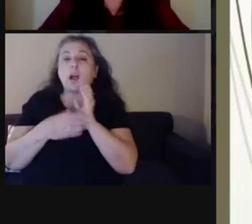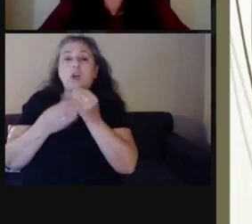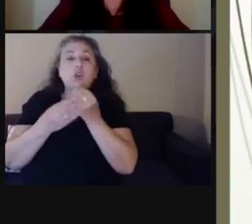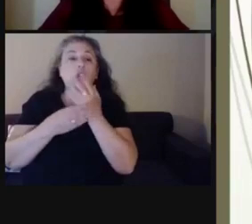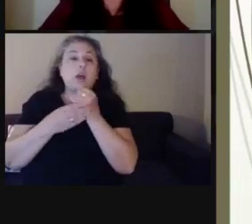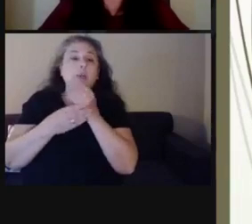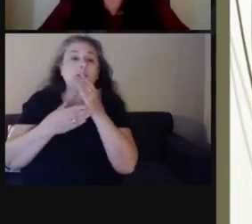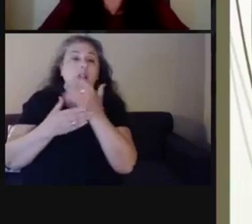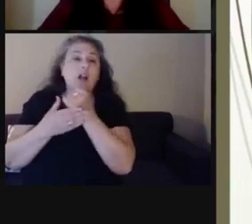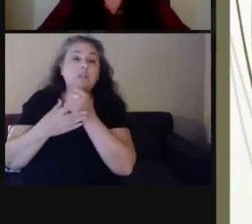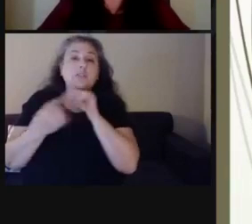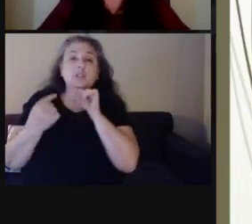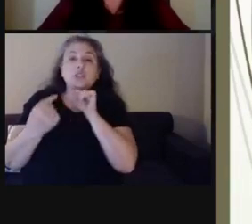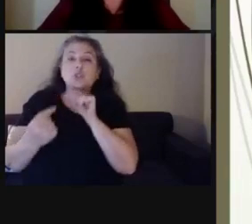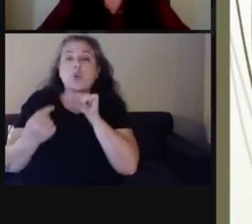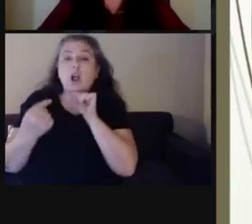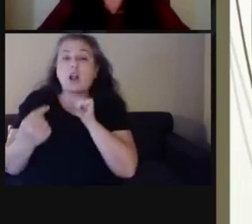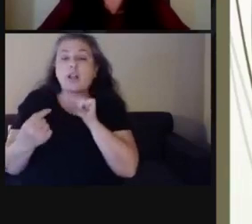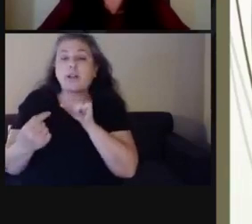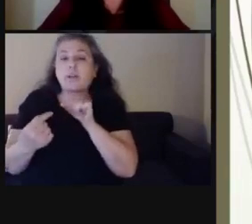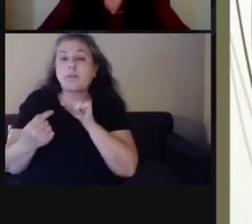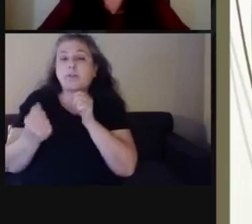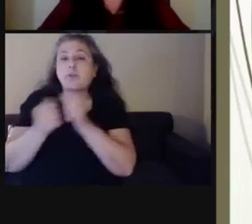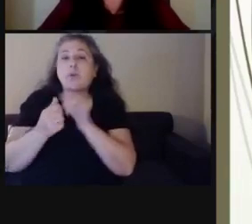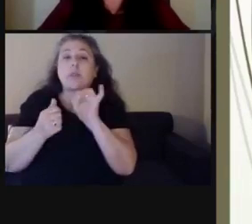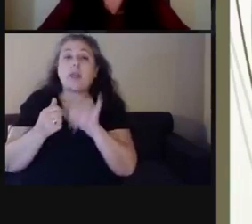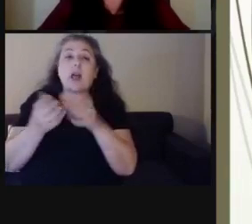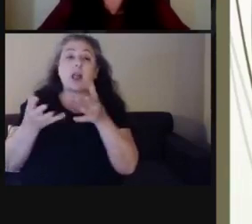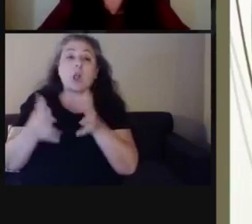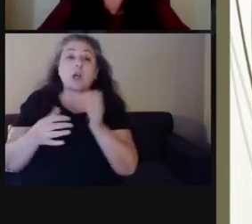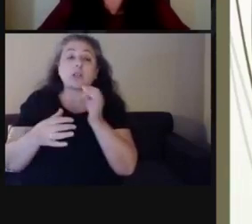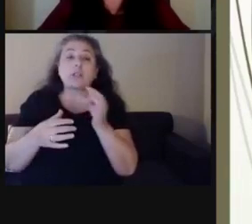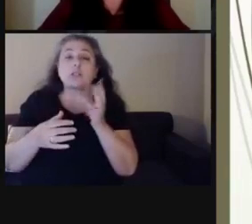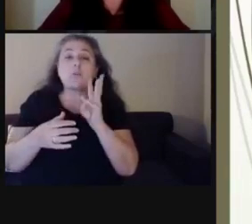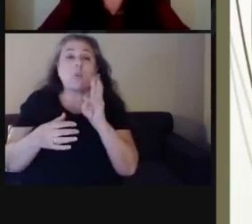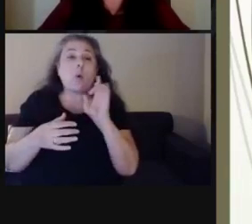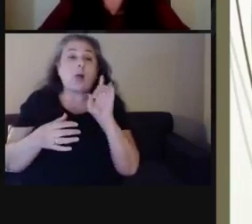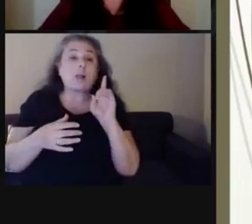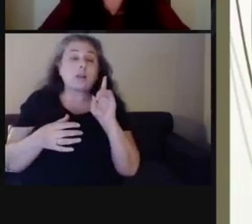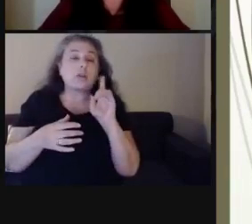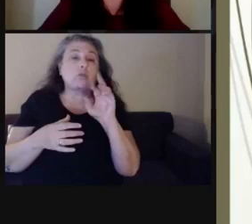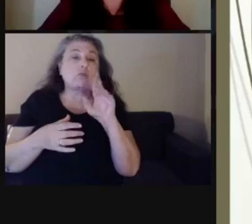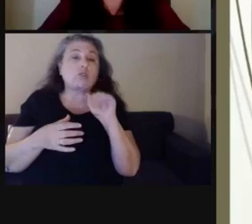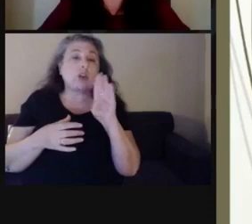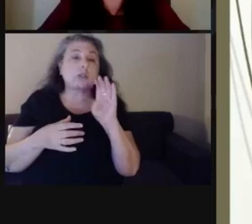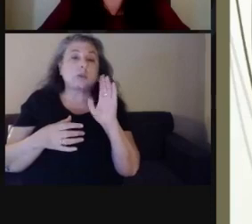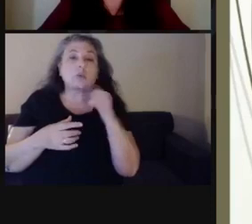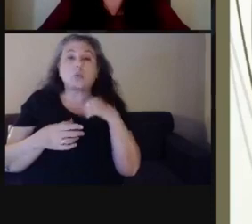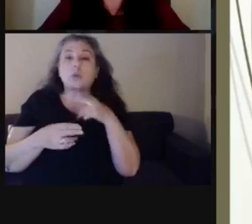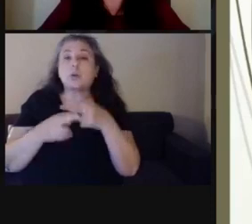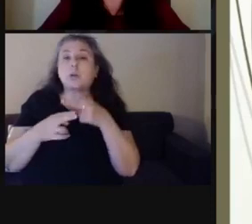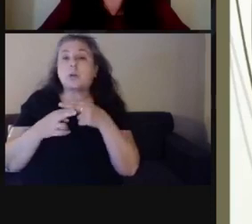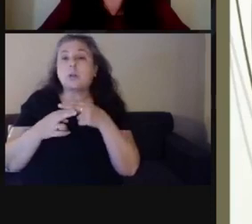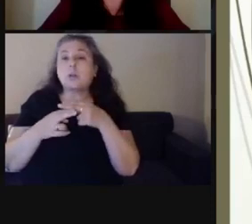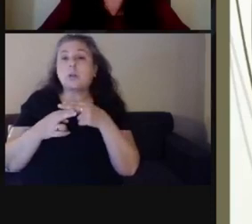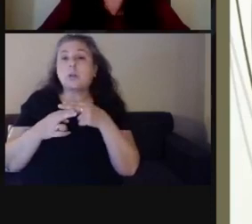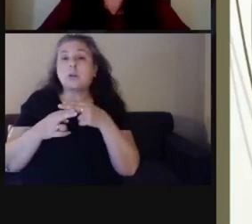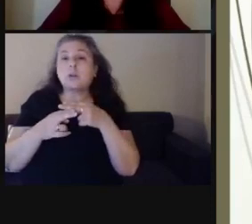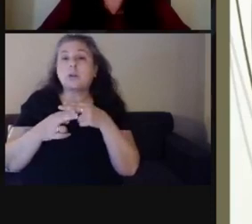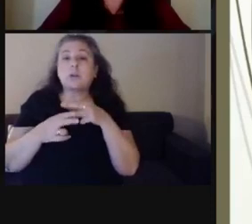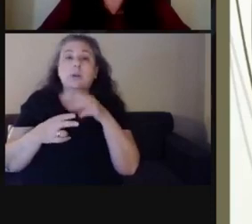our crops and our harvests are struggling. With that loss of wild rice, or what we call it as